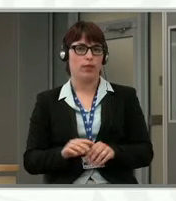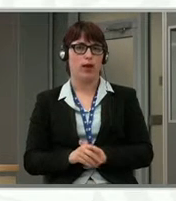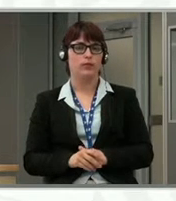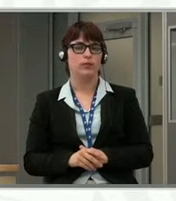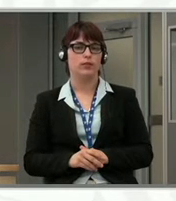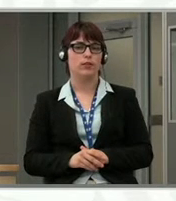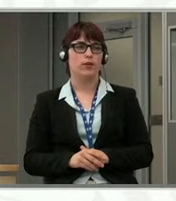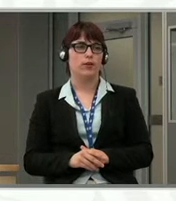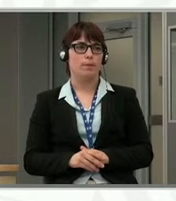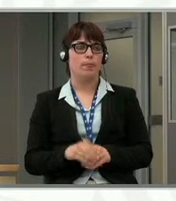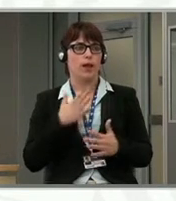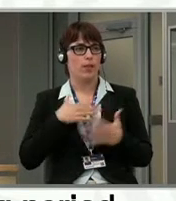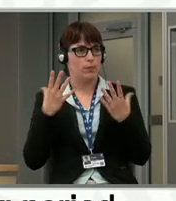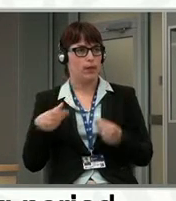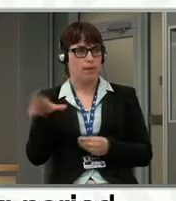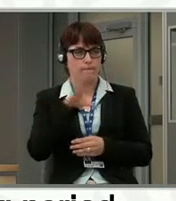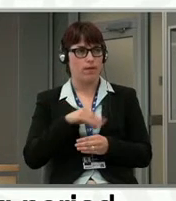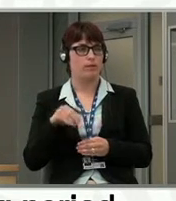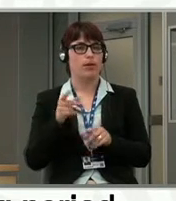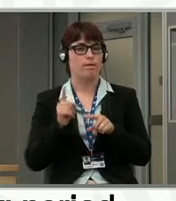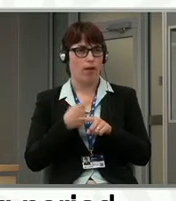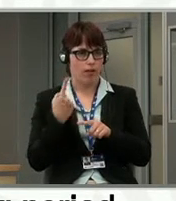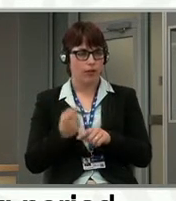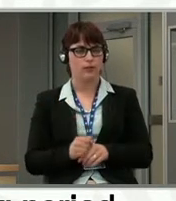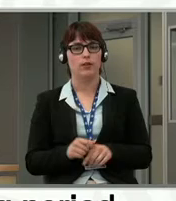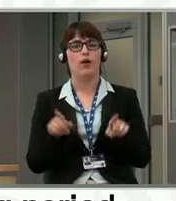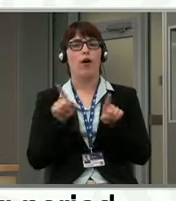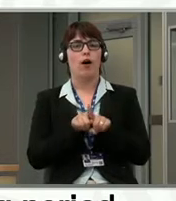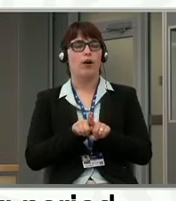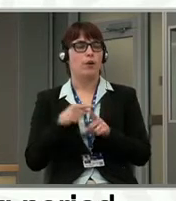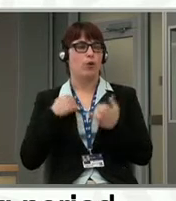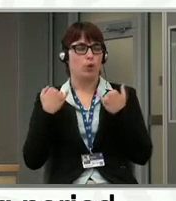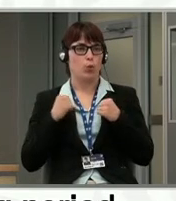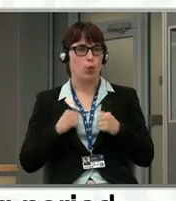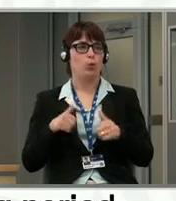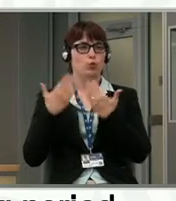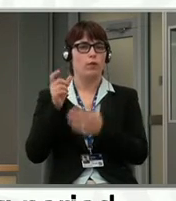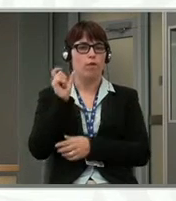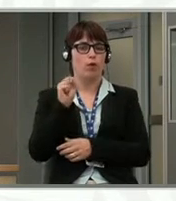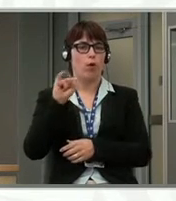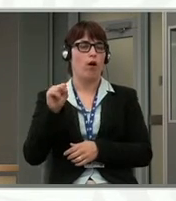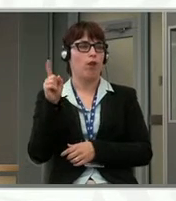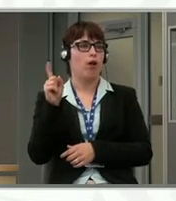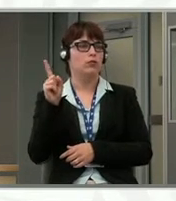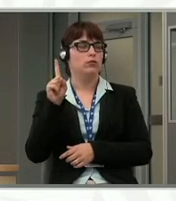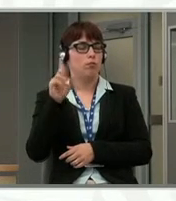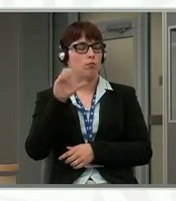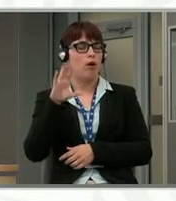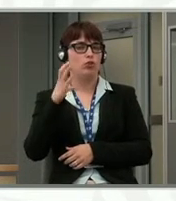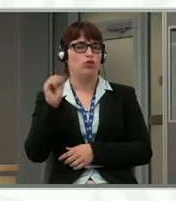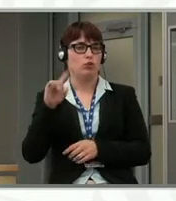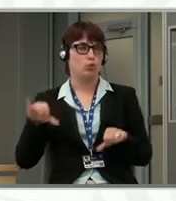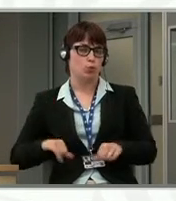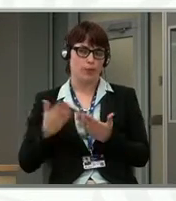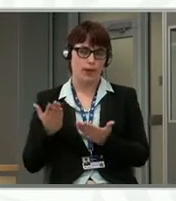and works very closely with it. And I pass the floor